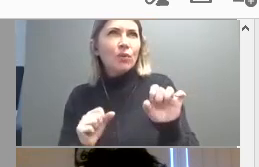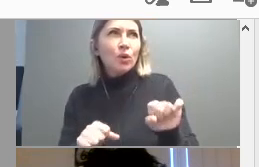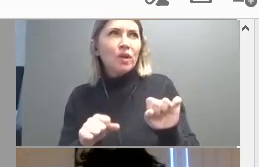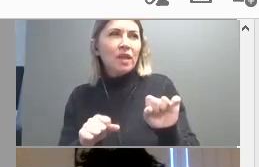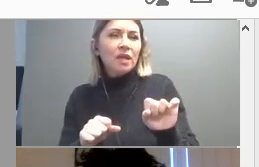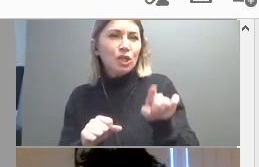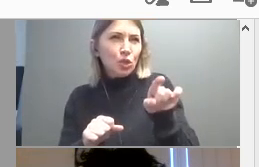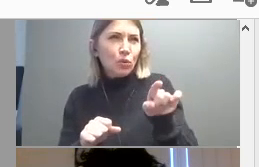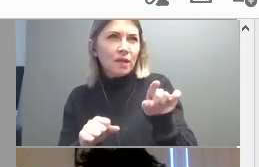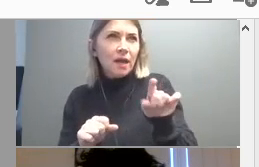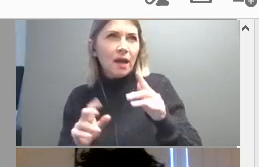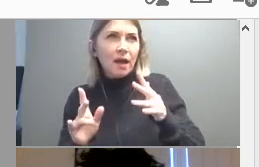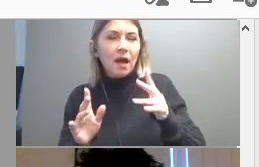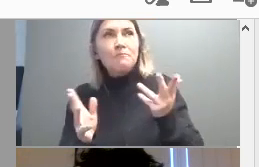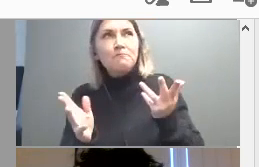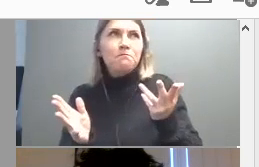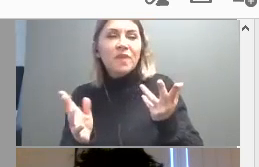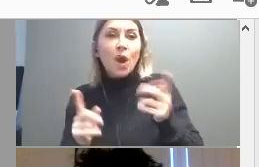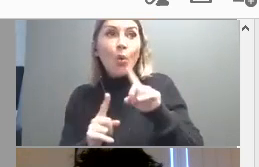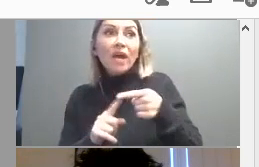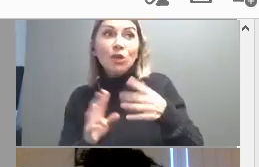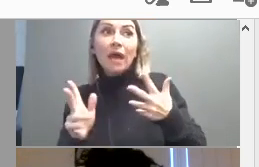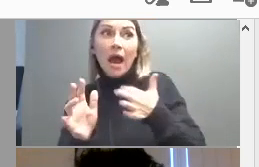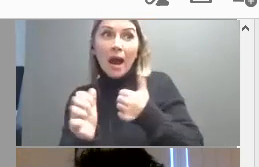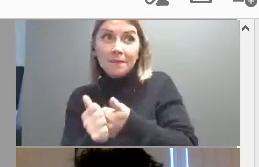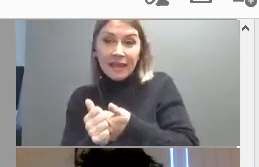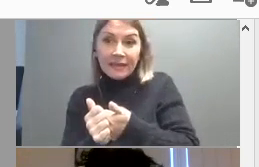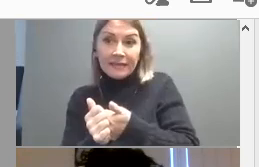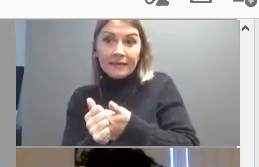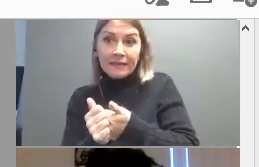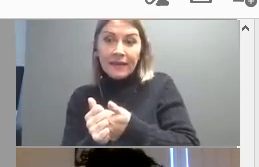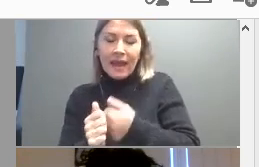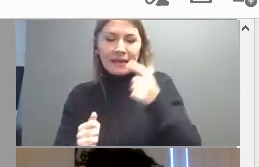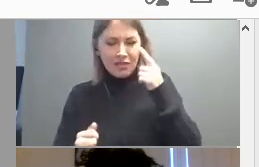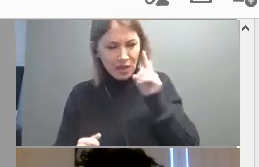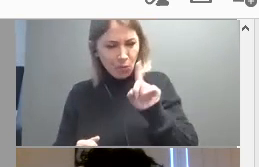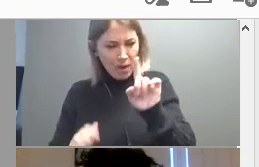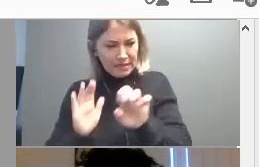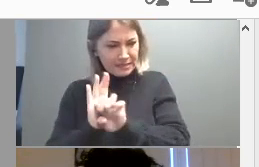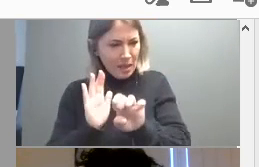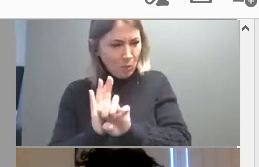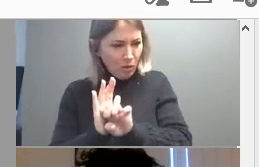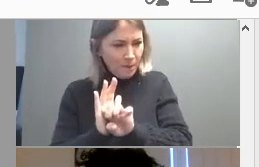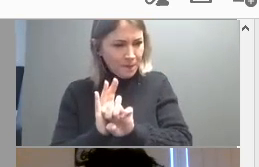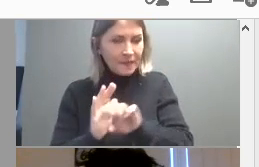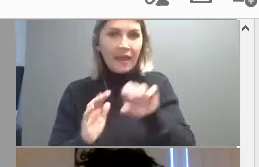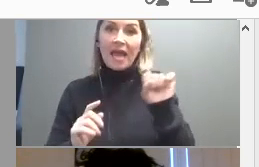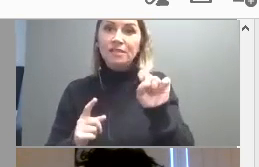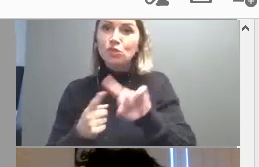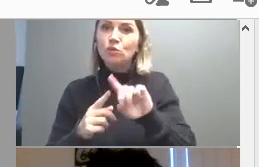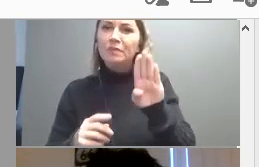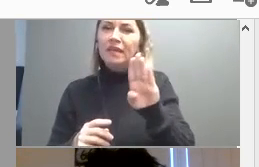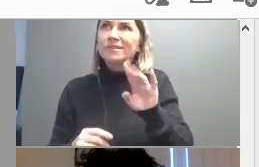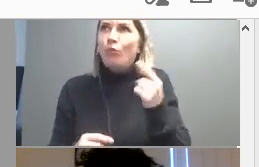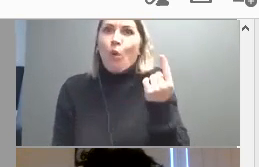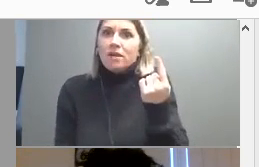you would when you would update. And I think one example would be if S to B was like